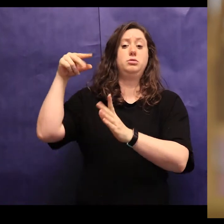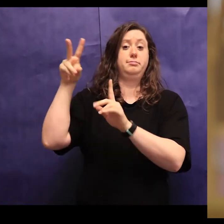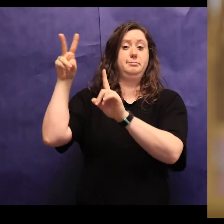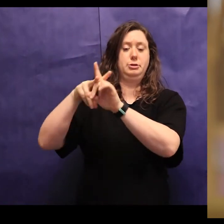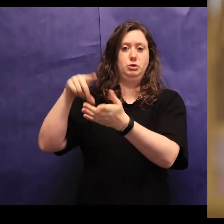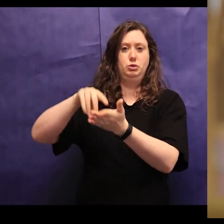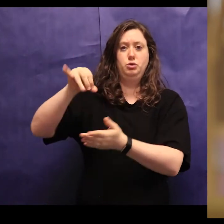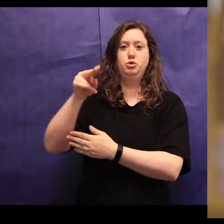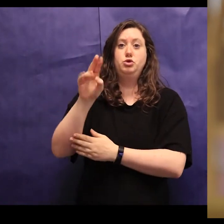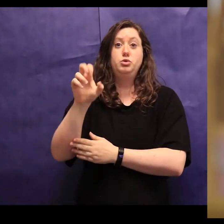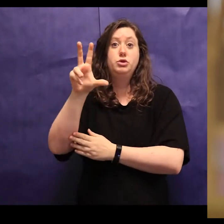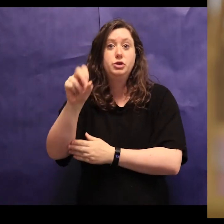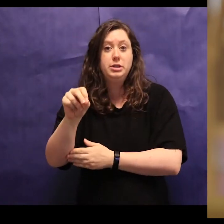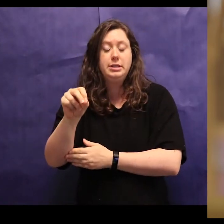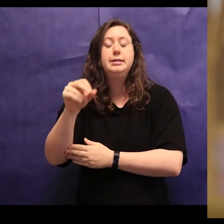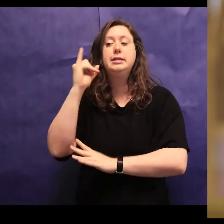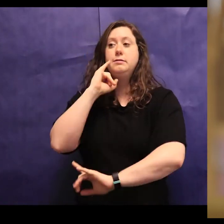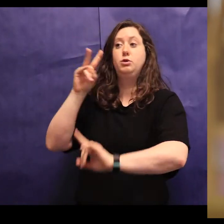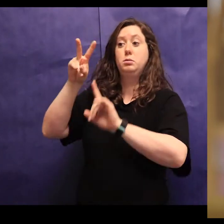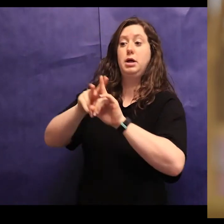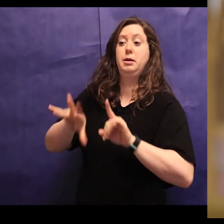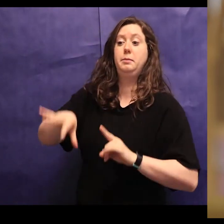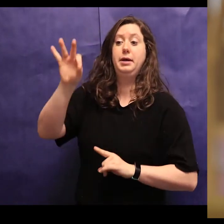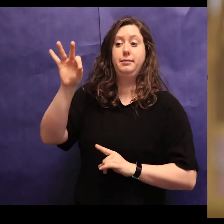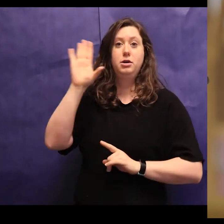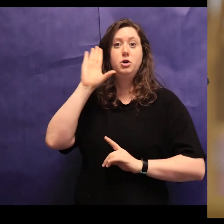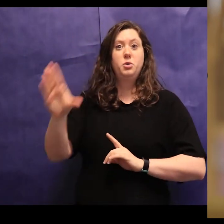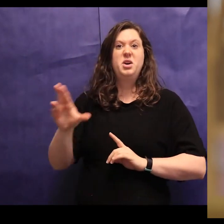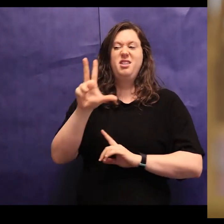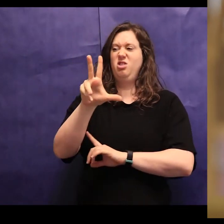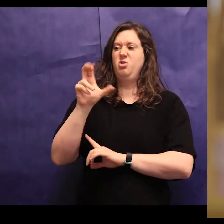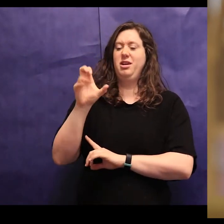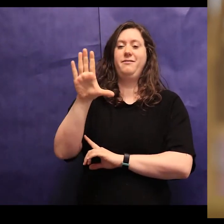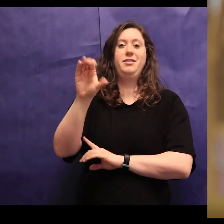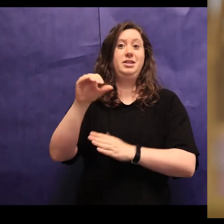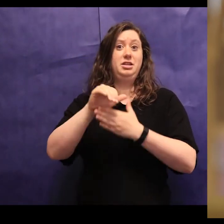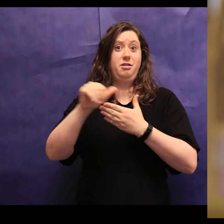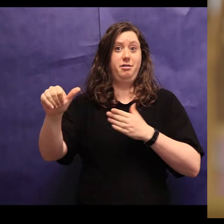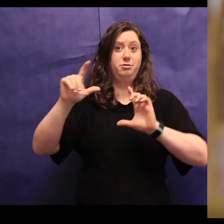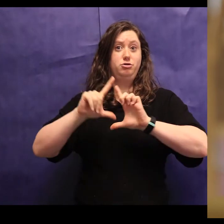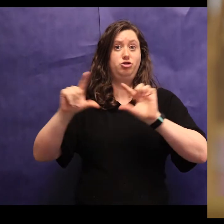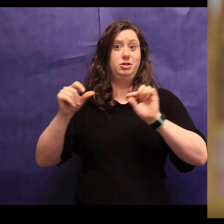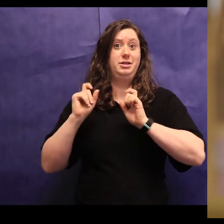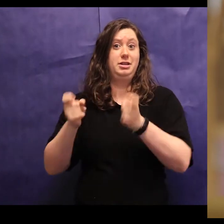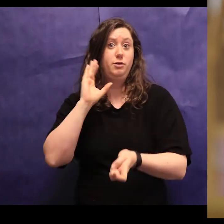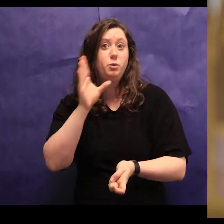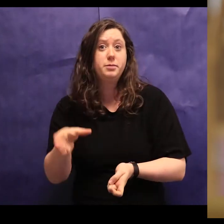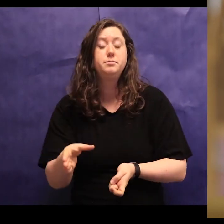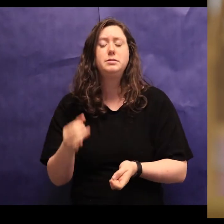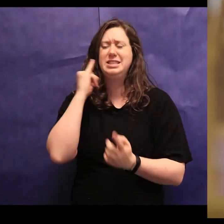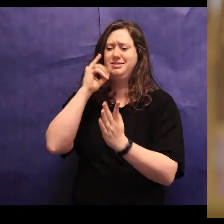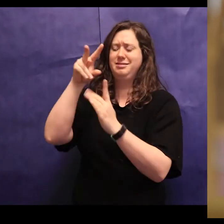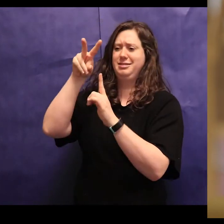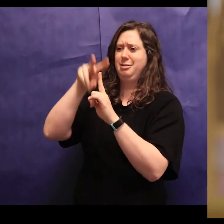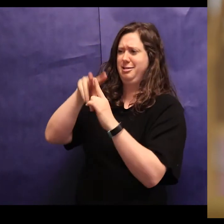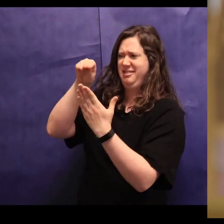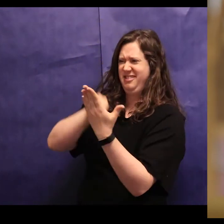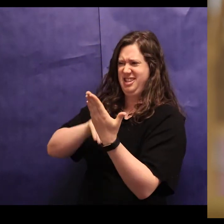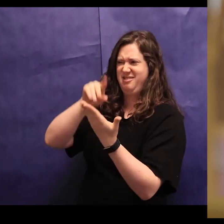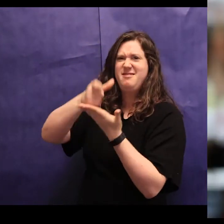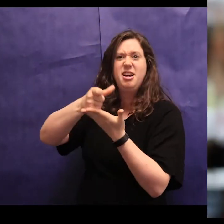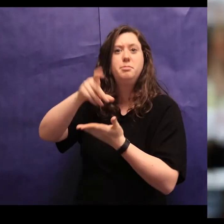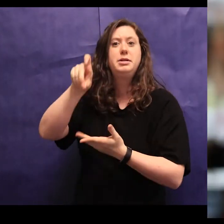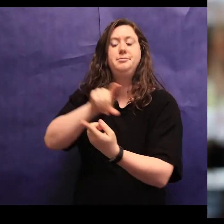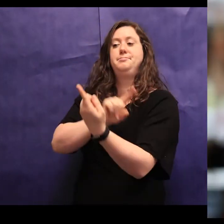30th. Selective students are awarded $350 check. Need help on the application? Come see Ms. Phillips in the Career